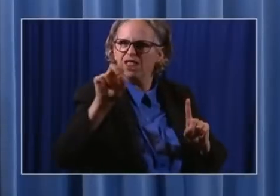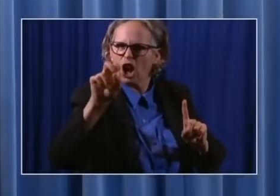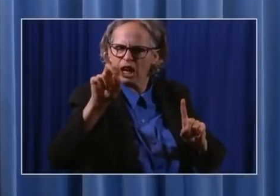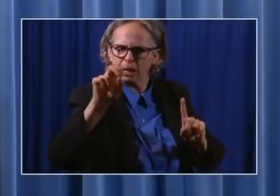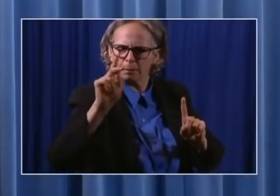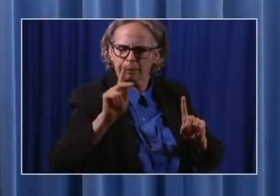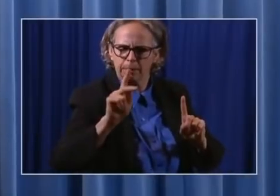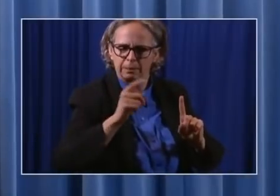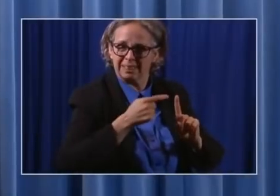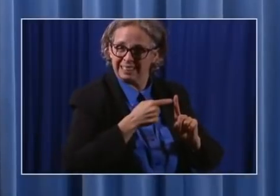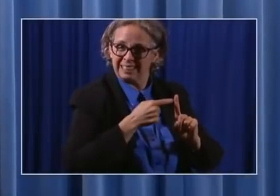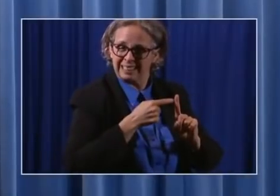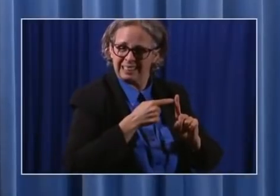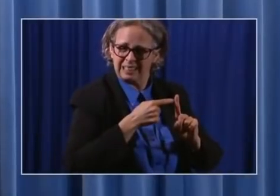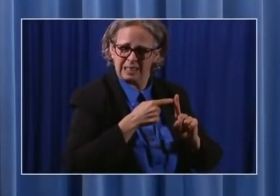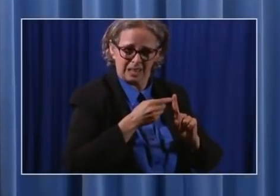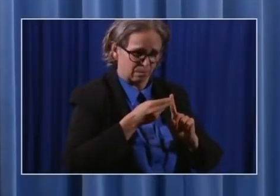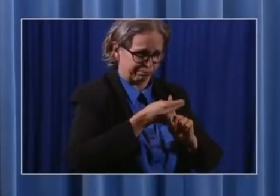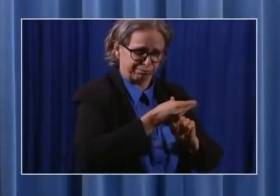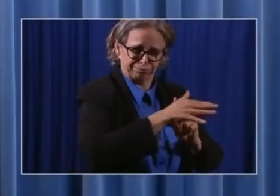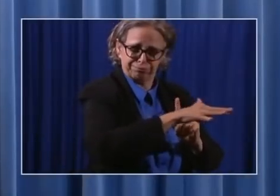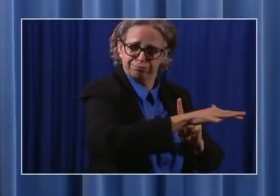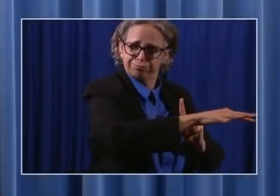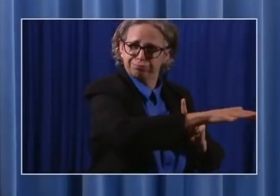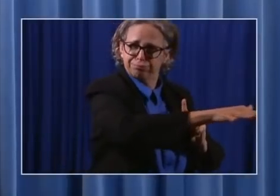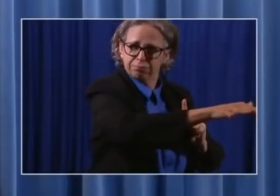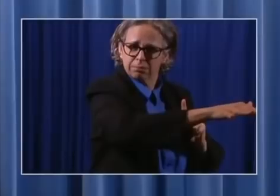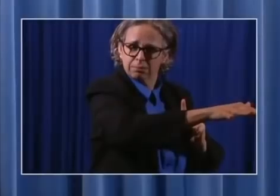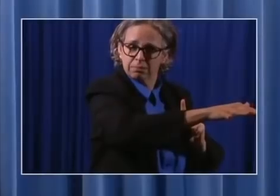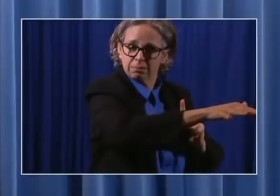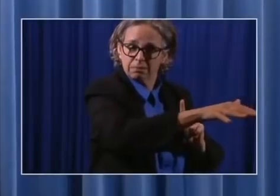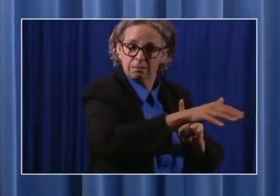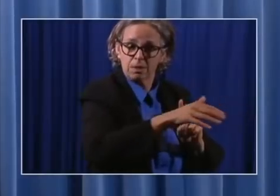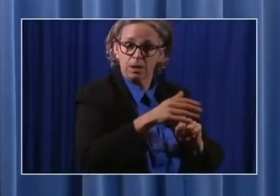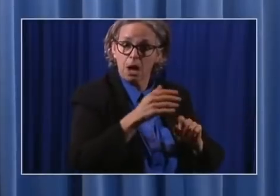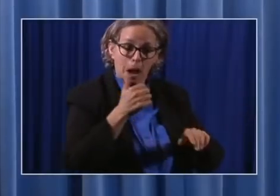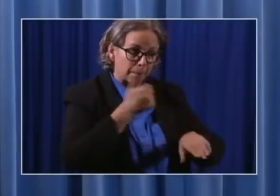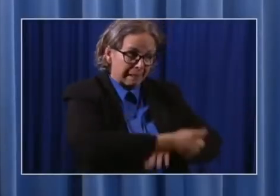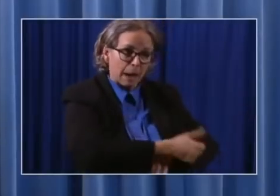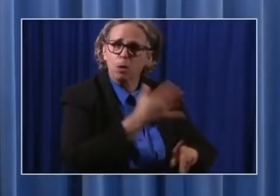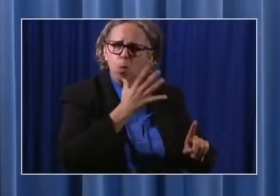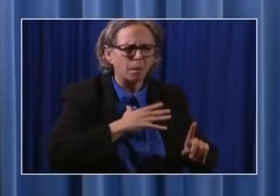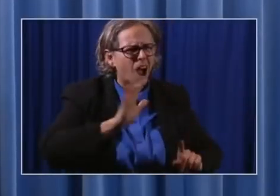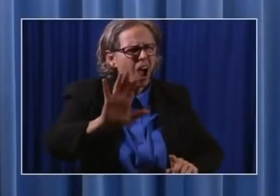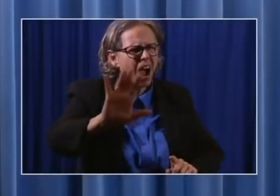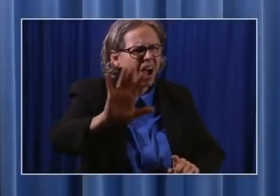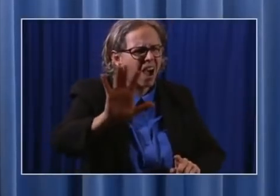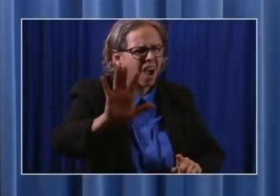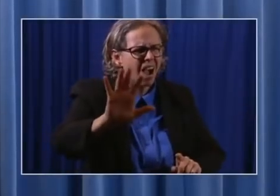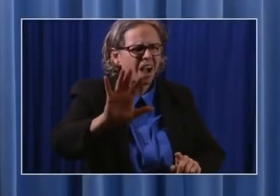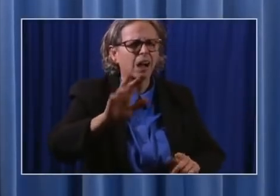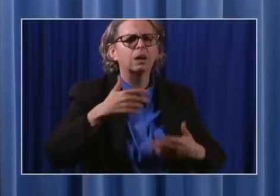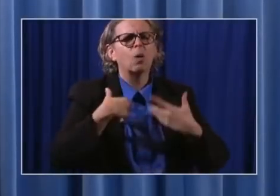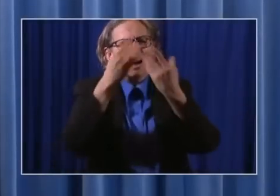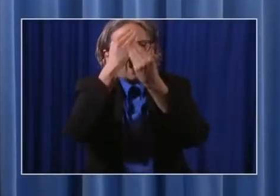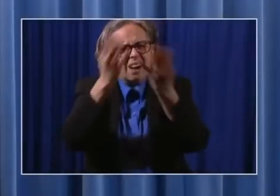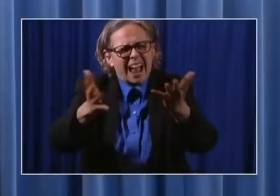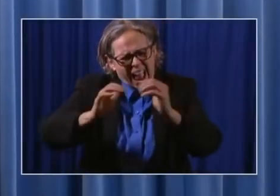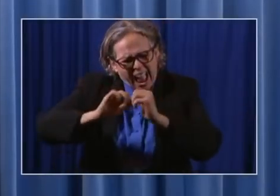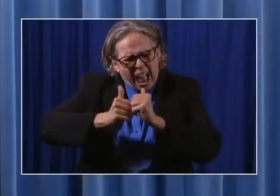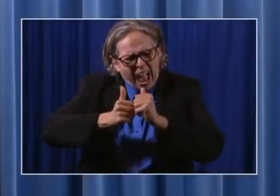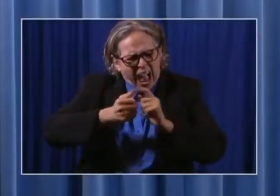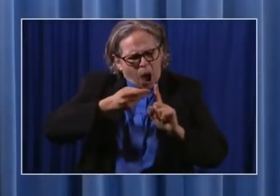to put blame on people, but we're trying to illustrate how these occur and why it is